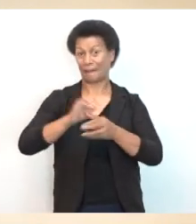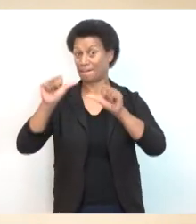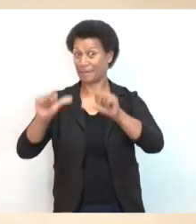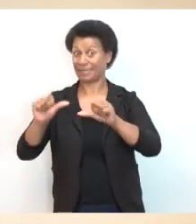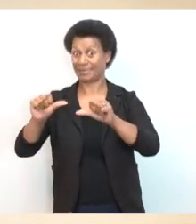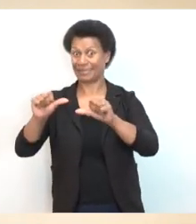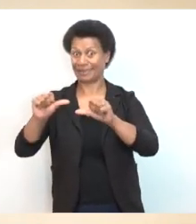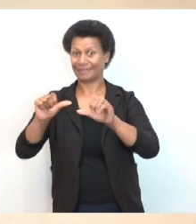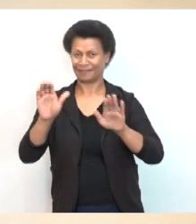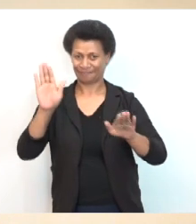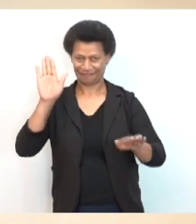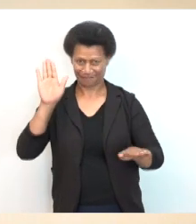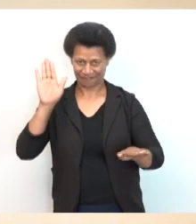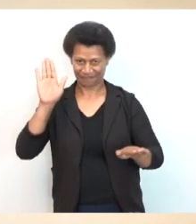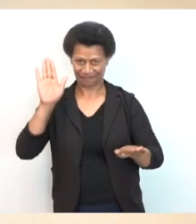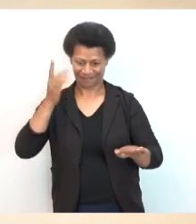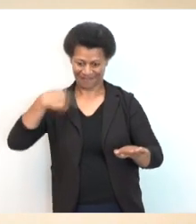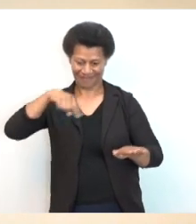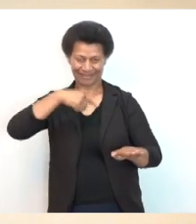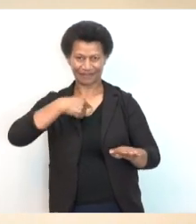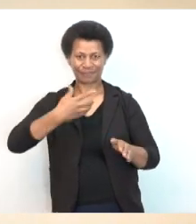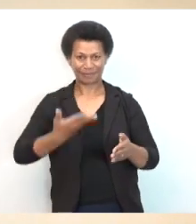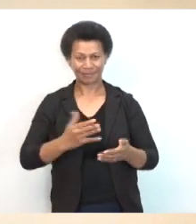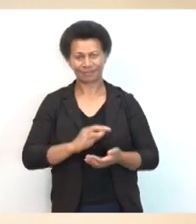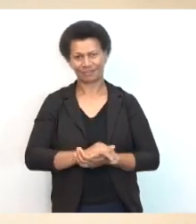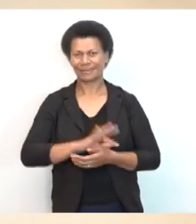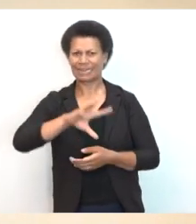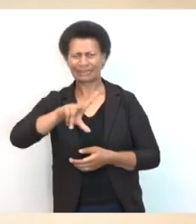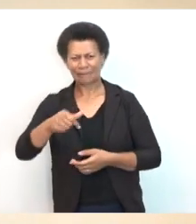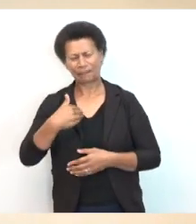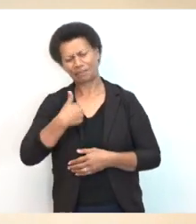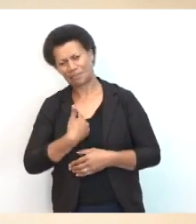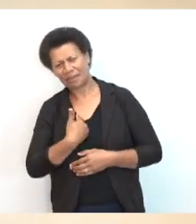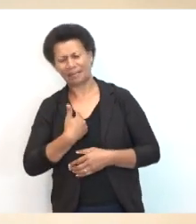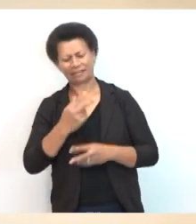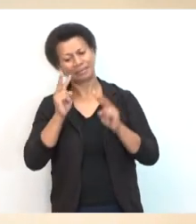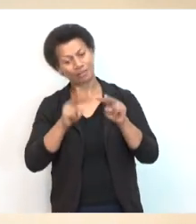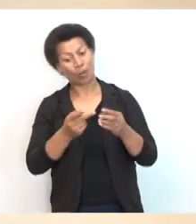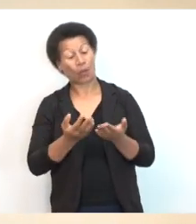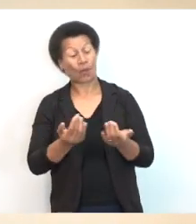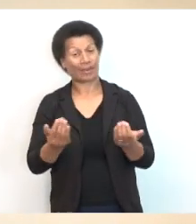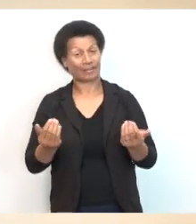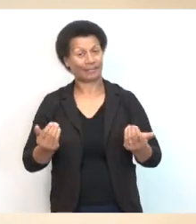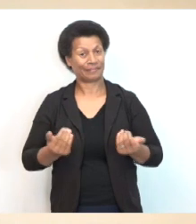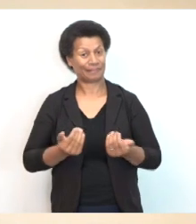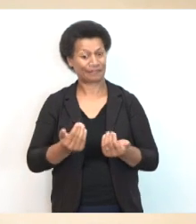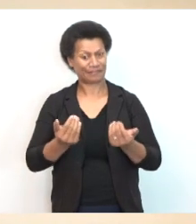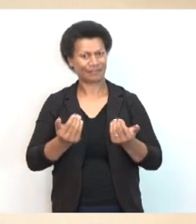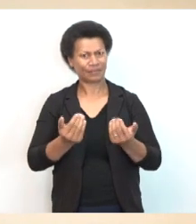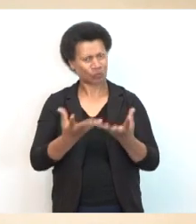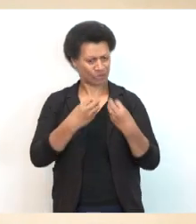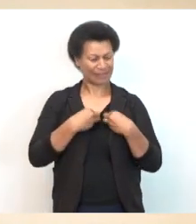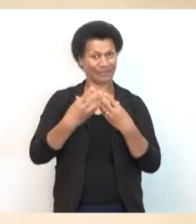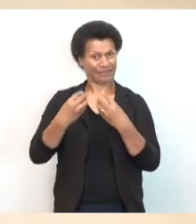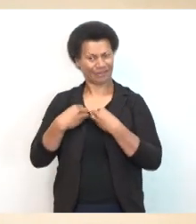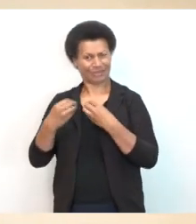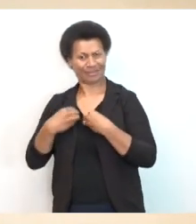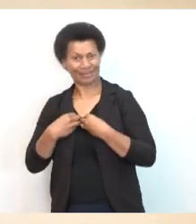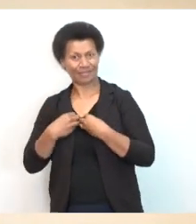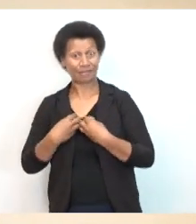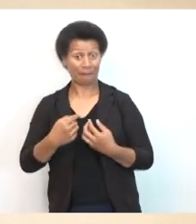President. Some may be tired of seeing the welcome and positive response the People's Coalition Government has been receiving,